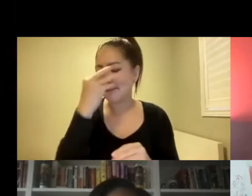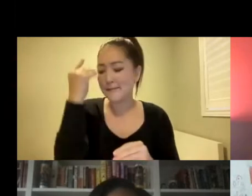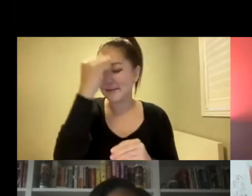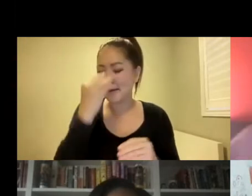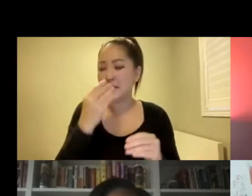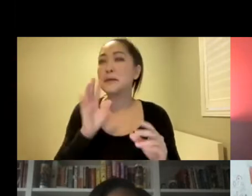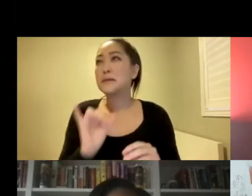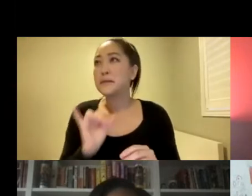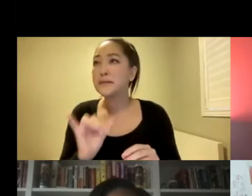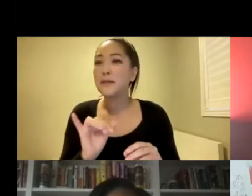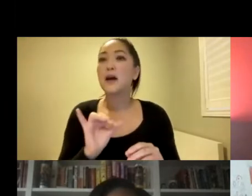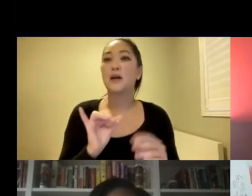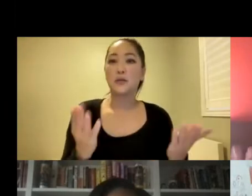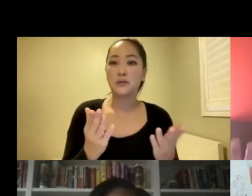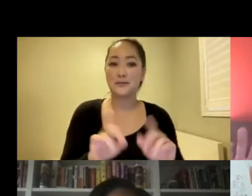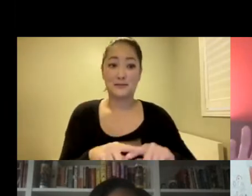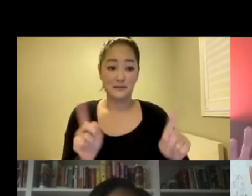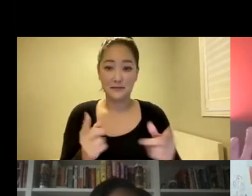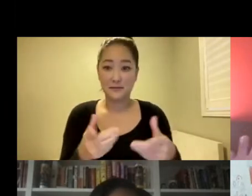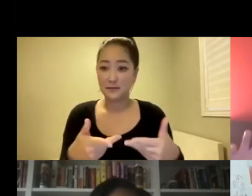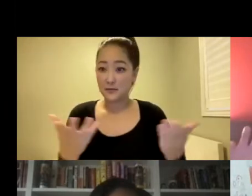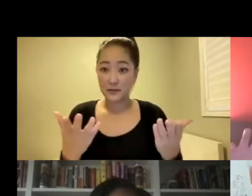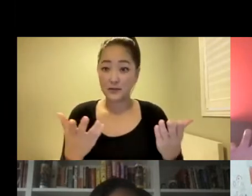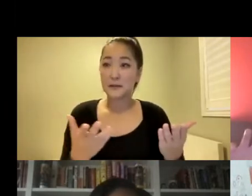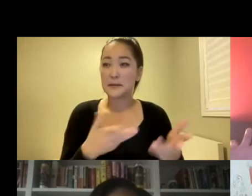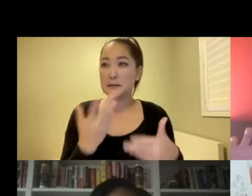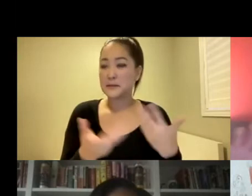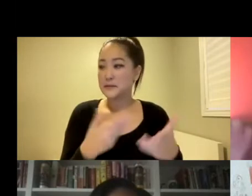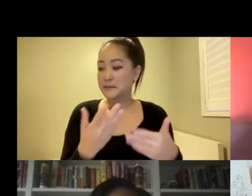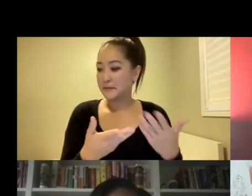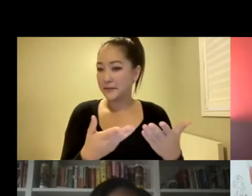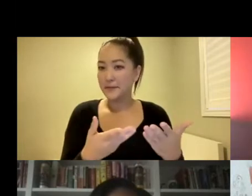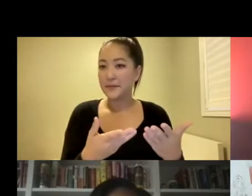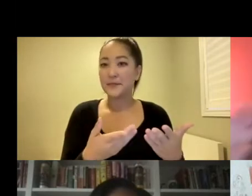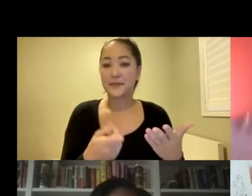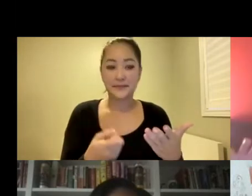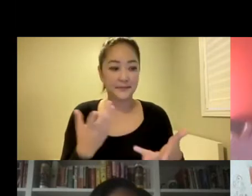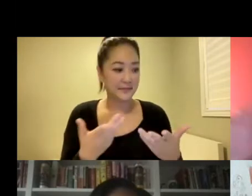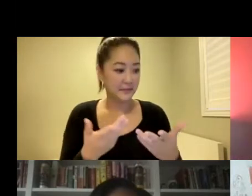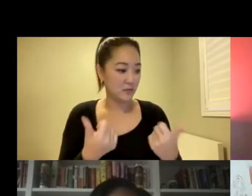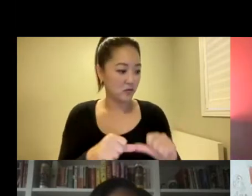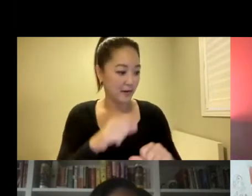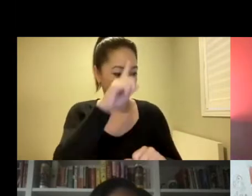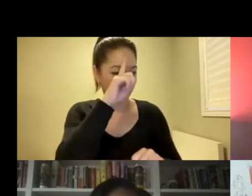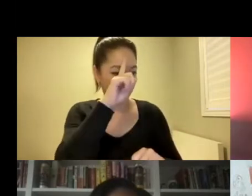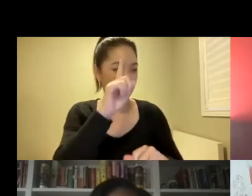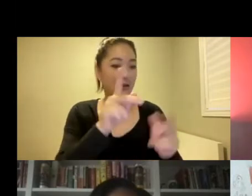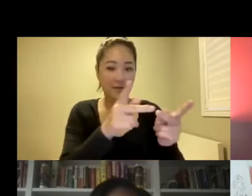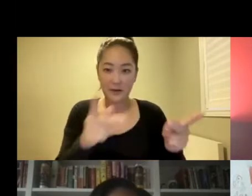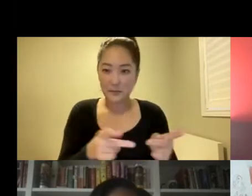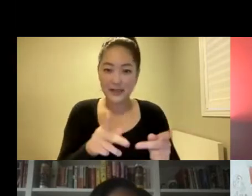mean, the difference between when you are conjuring a place as a character in